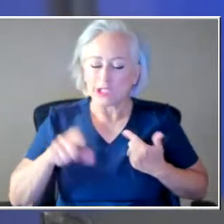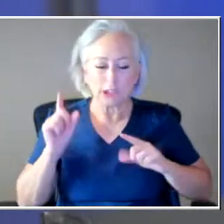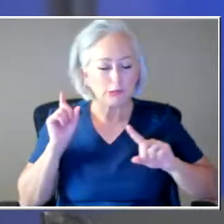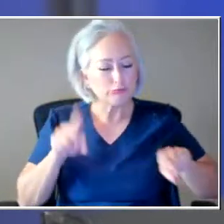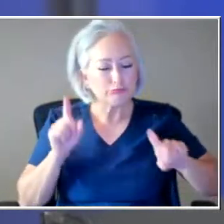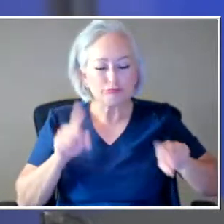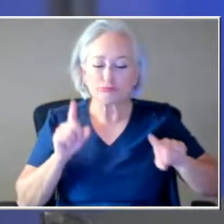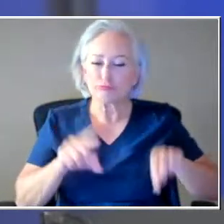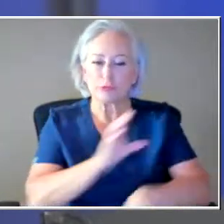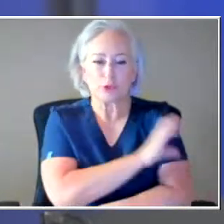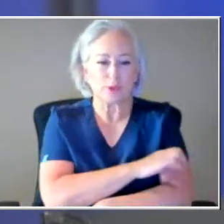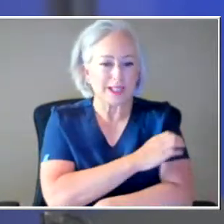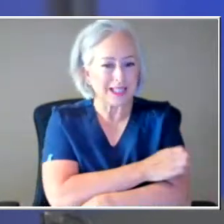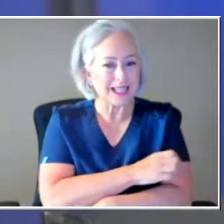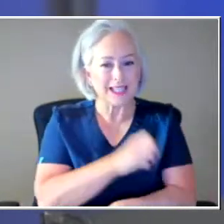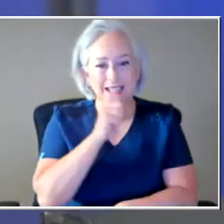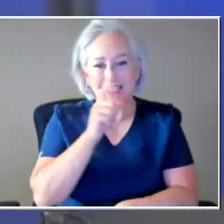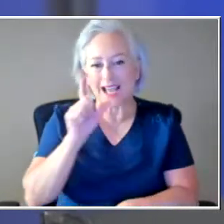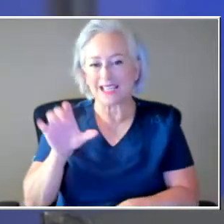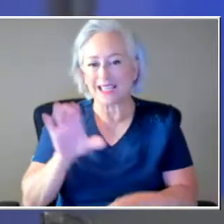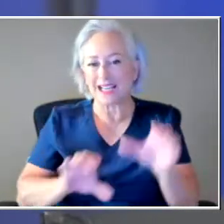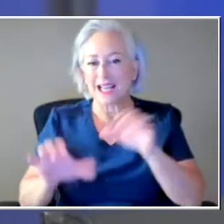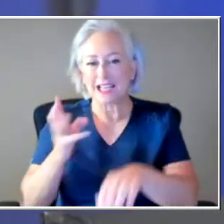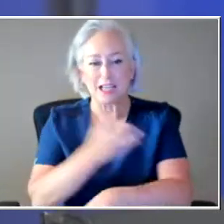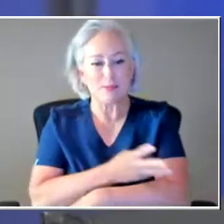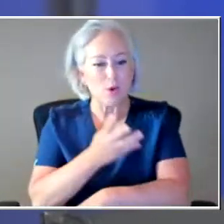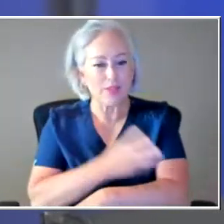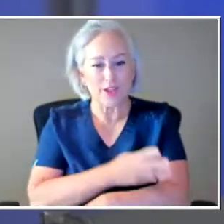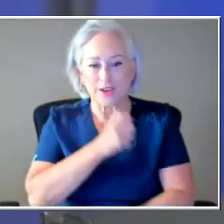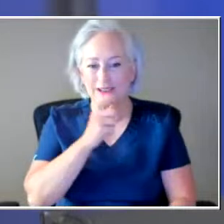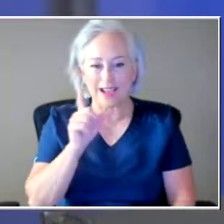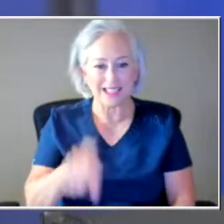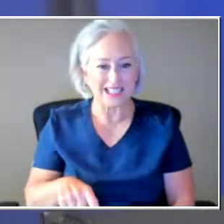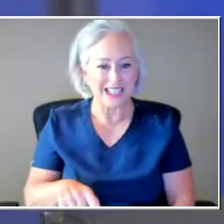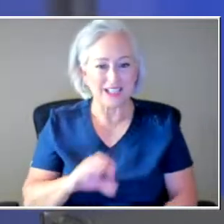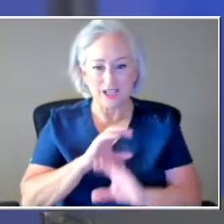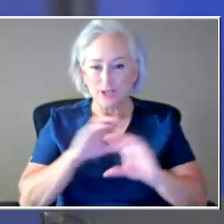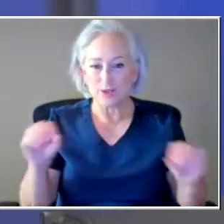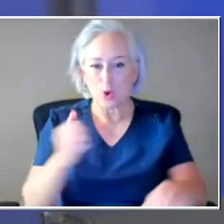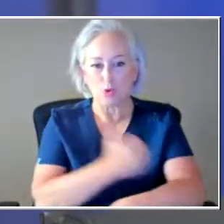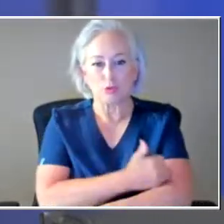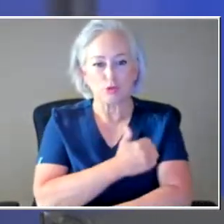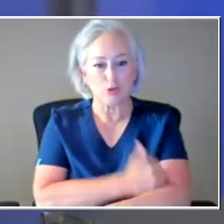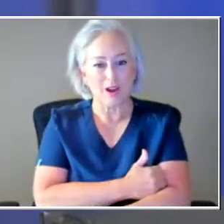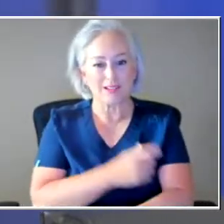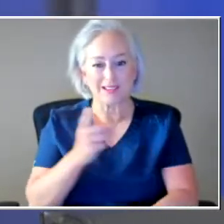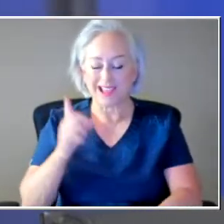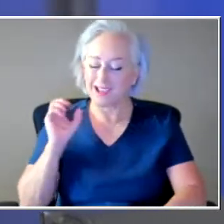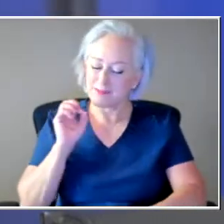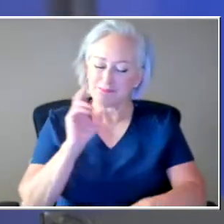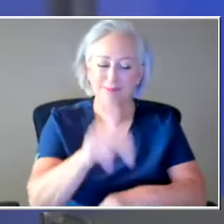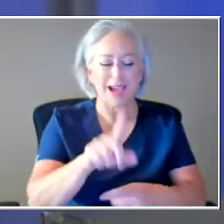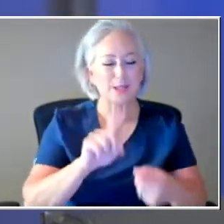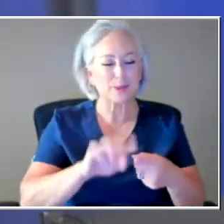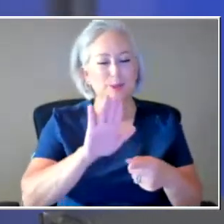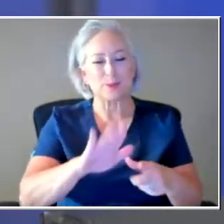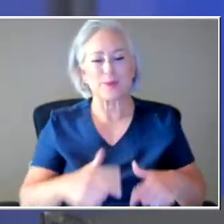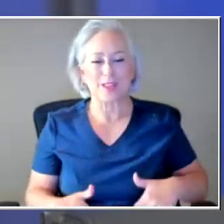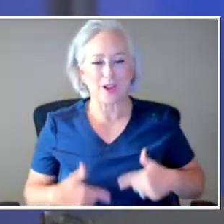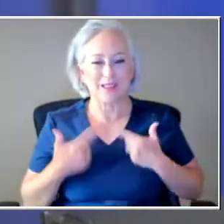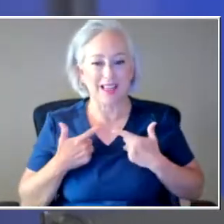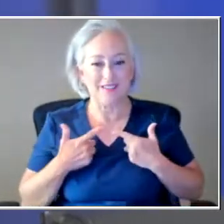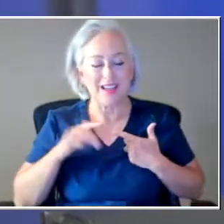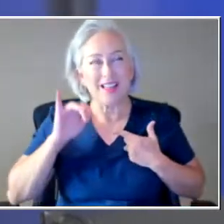need any additional, drugs. They get to just go back to their lives. And this is what I love for